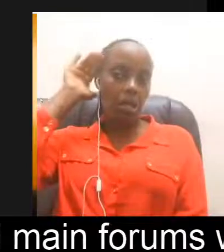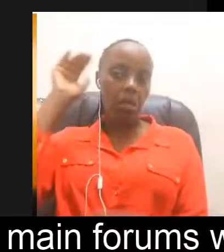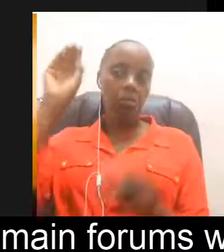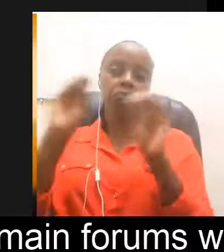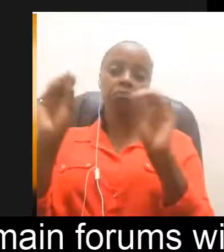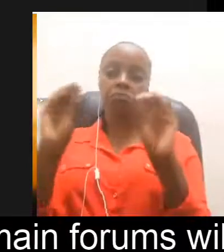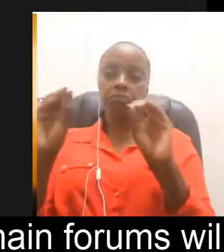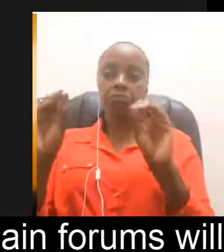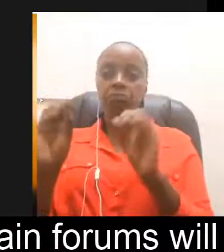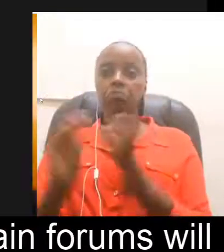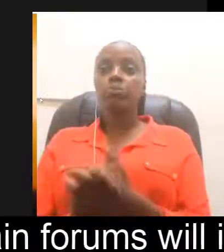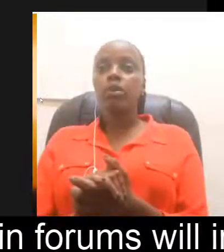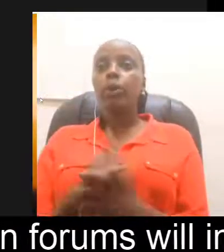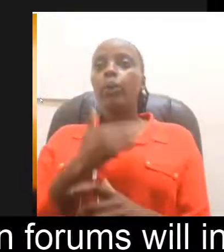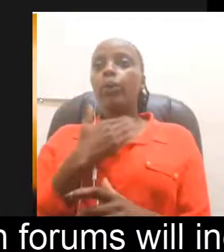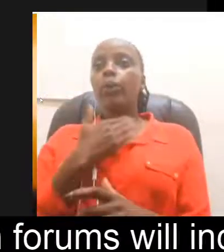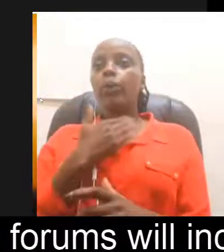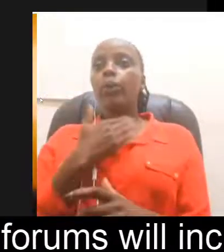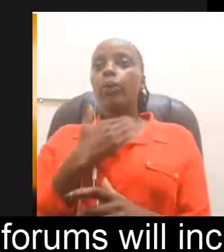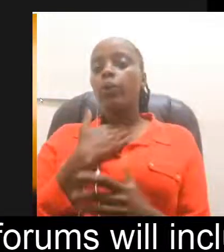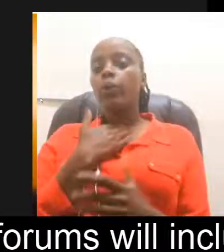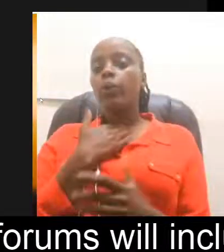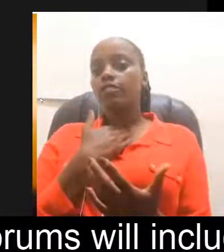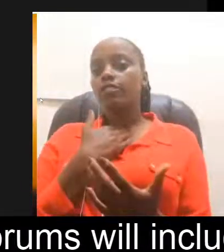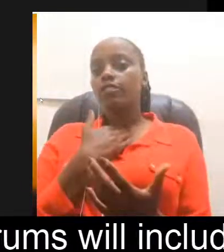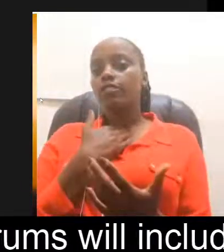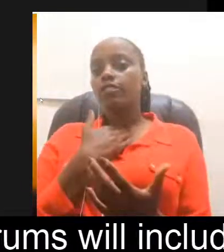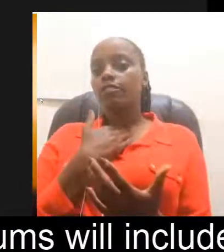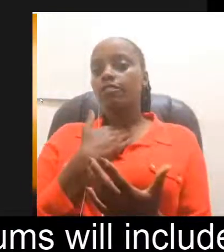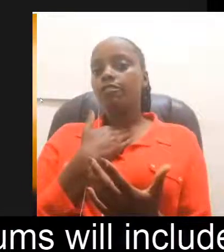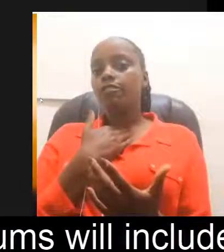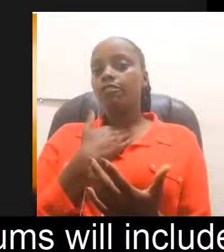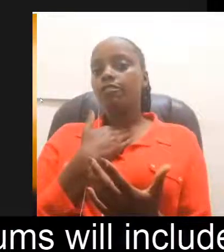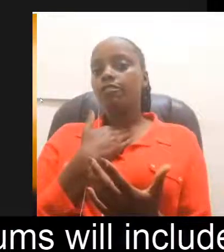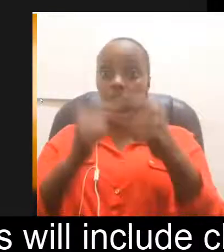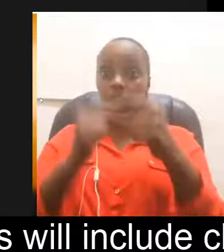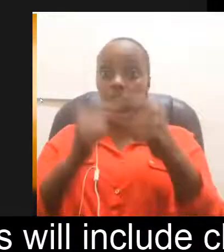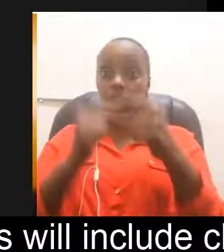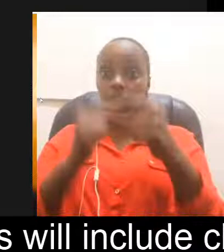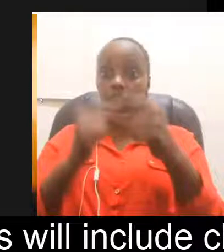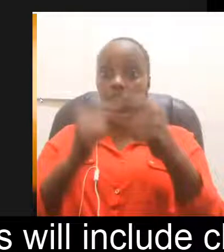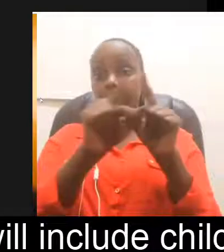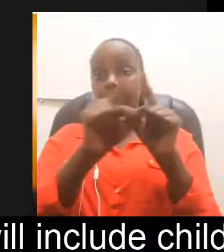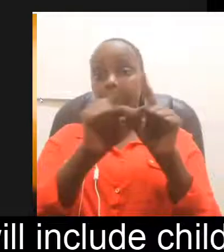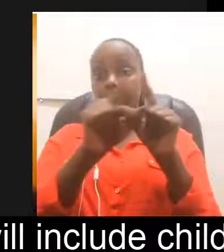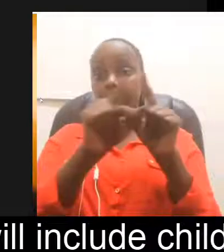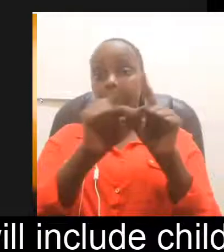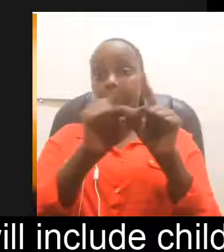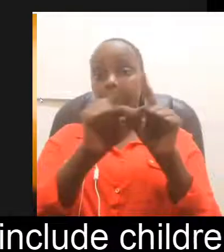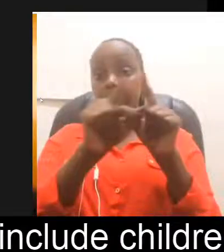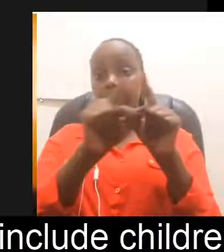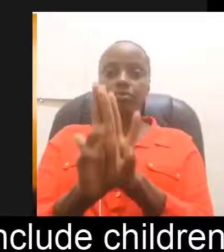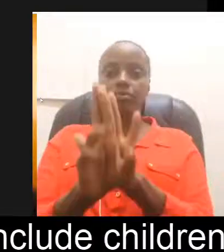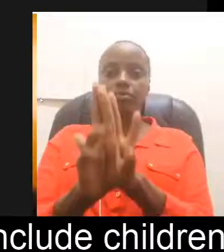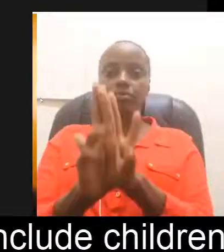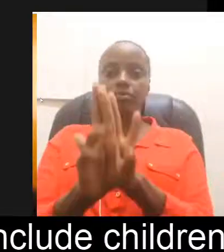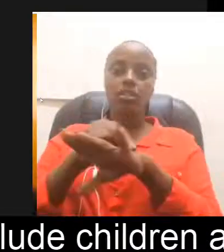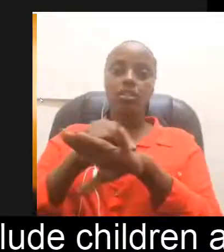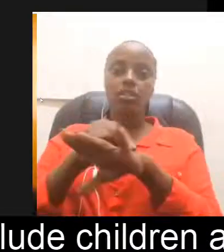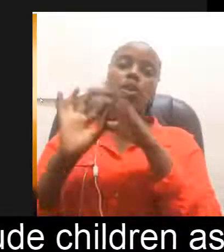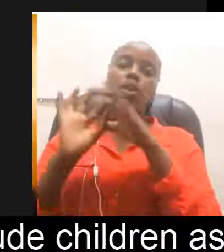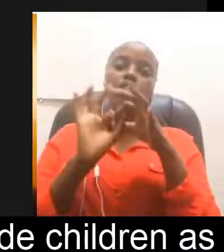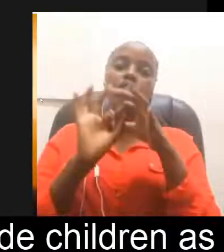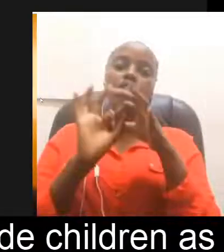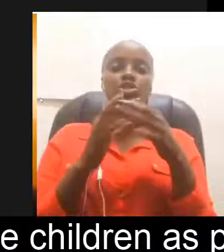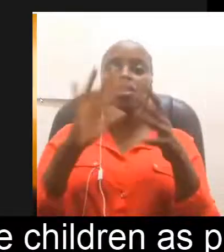like us to, continue and perhaps invite representatives of national coalition networks to give us